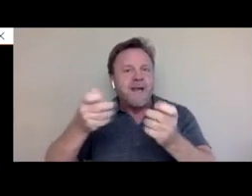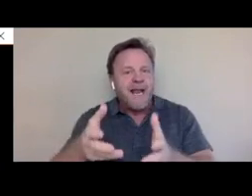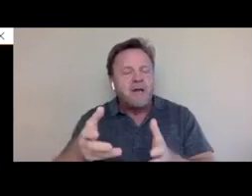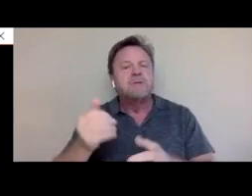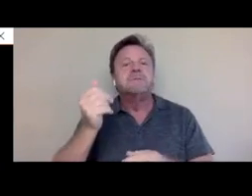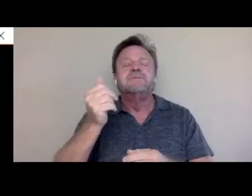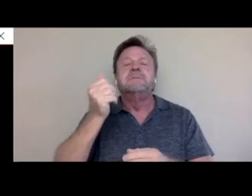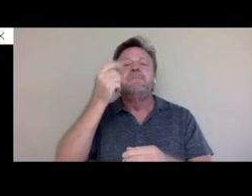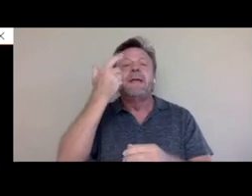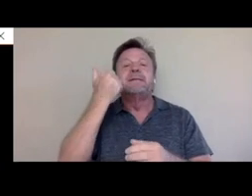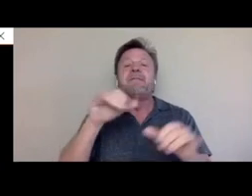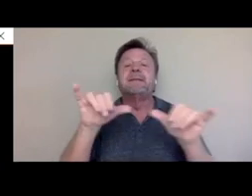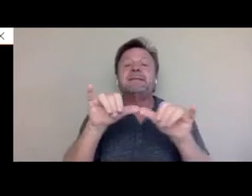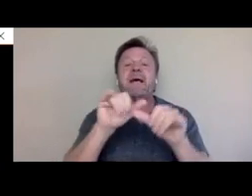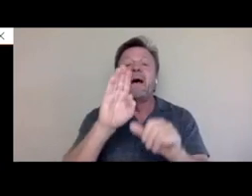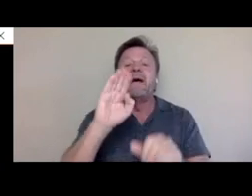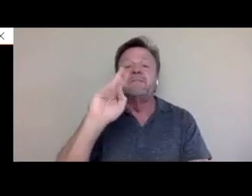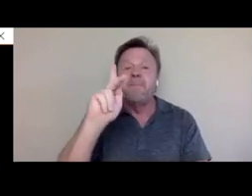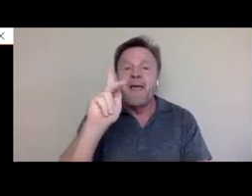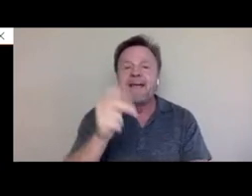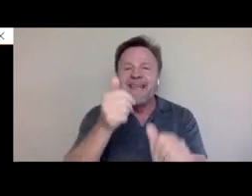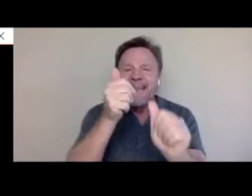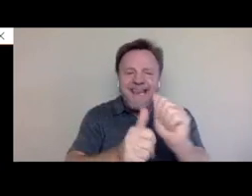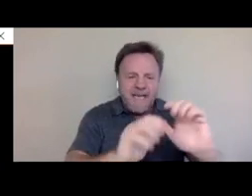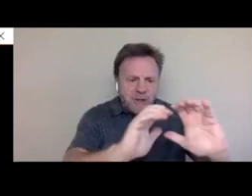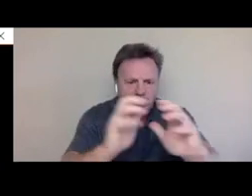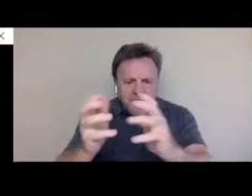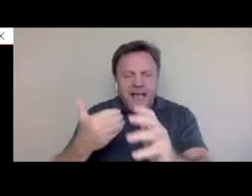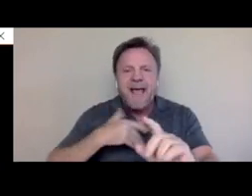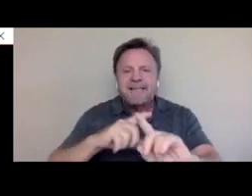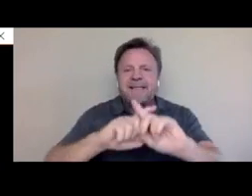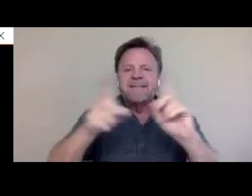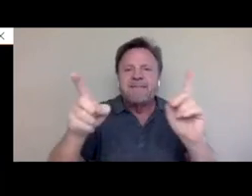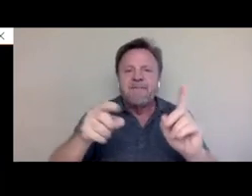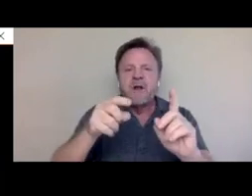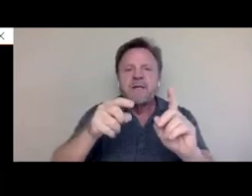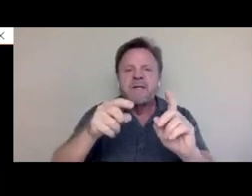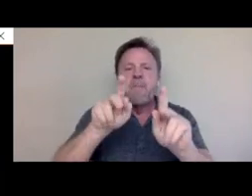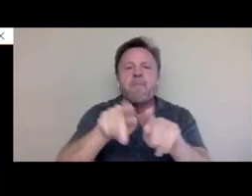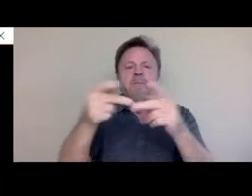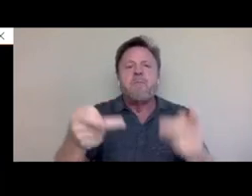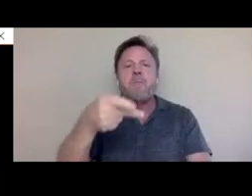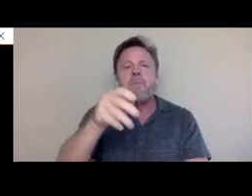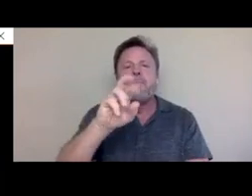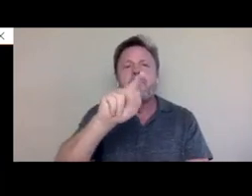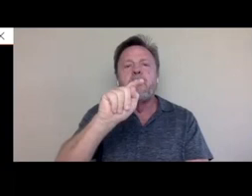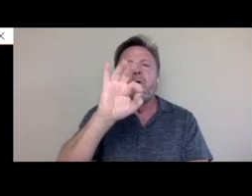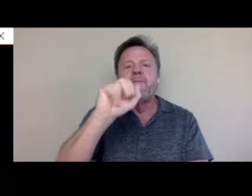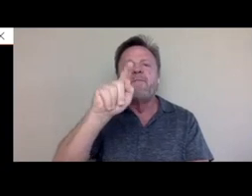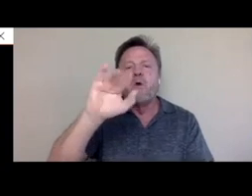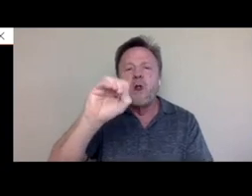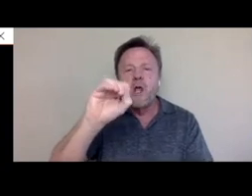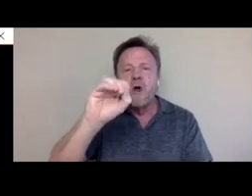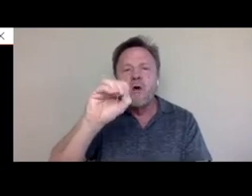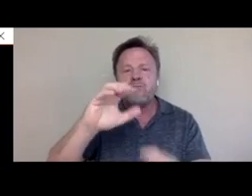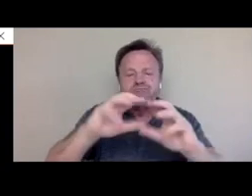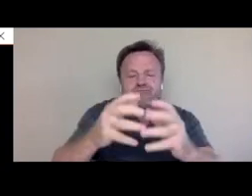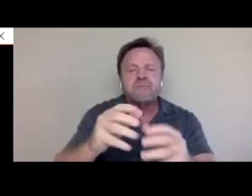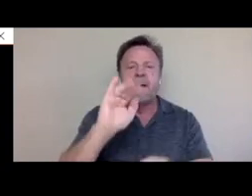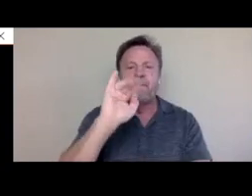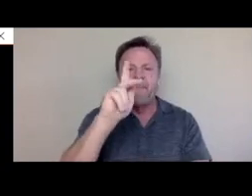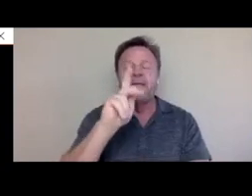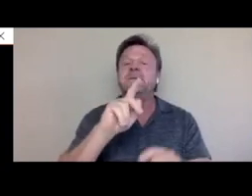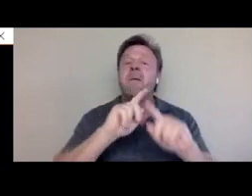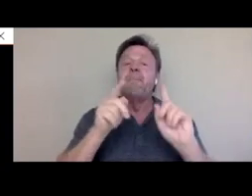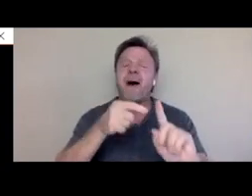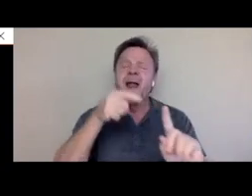size of banks, and each regulator has a different portfolio of banks. But I'm going to stay with us first with the large